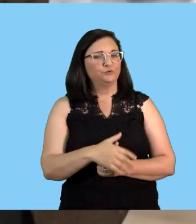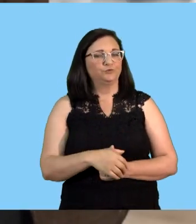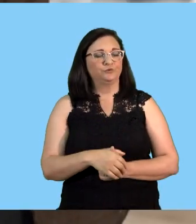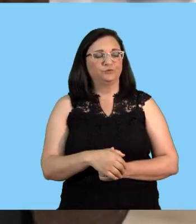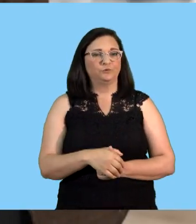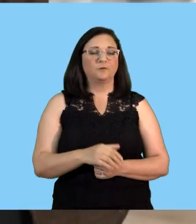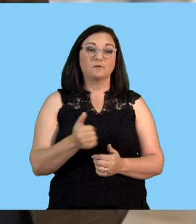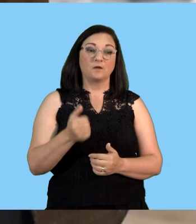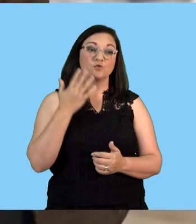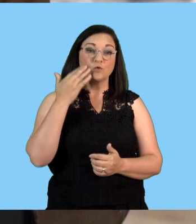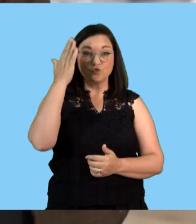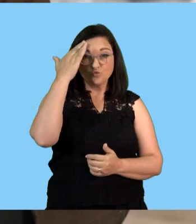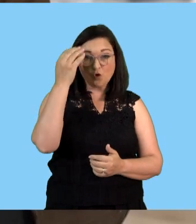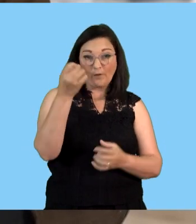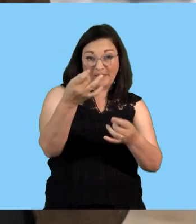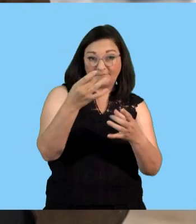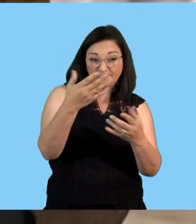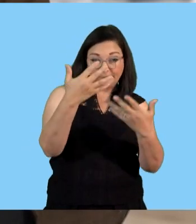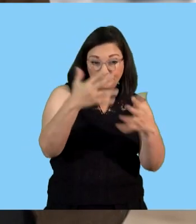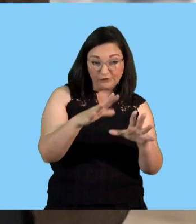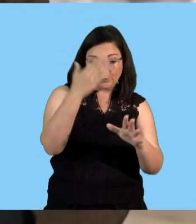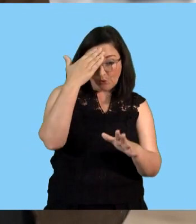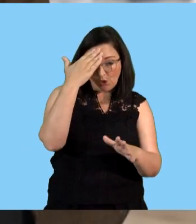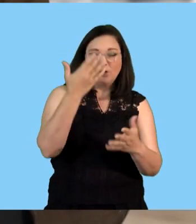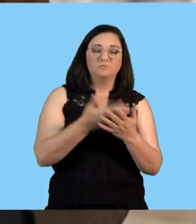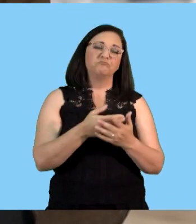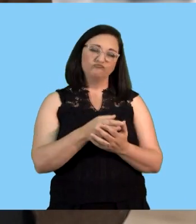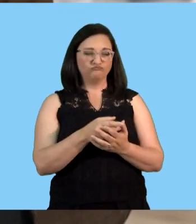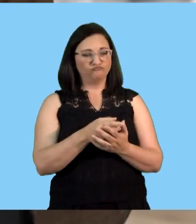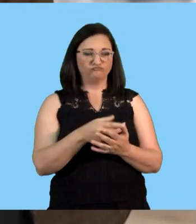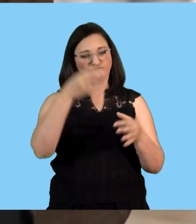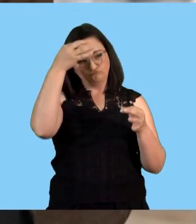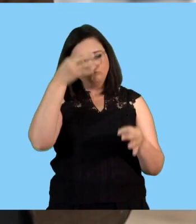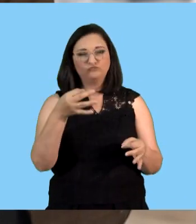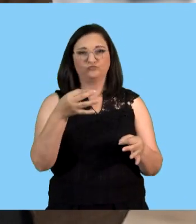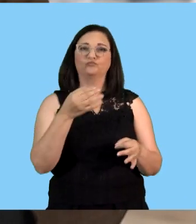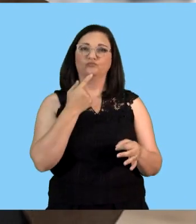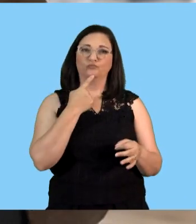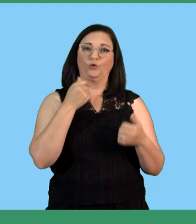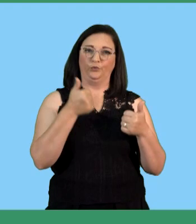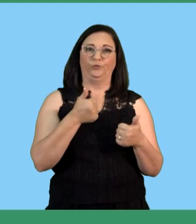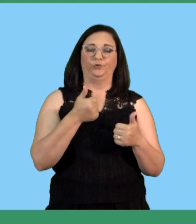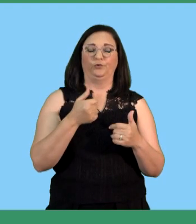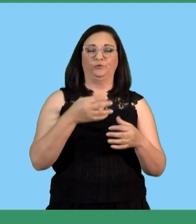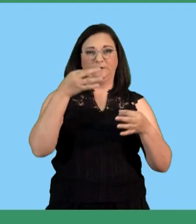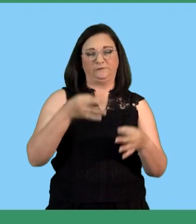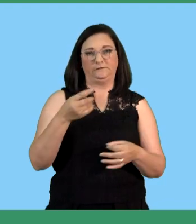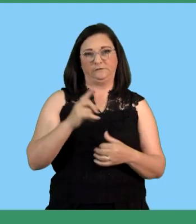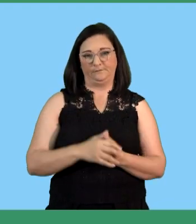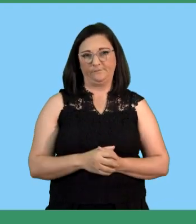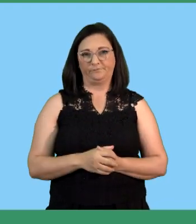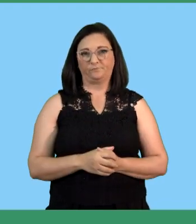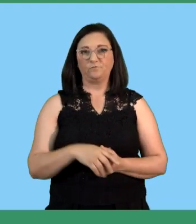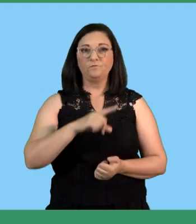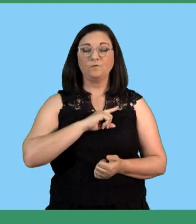are able to make an informed decision with regards to buying. So we don't want you to be informed so that you do not make what?